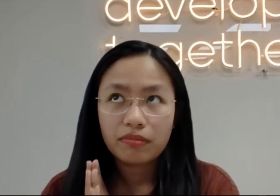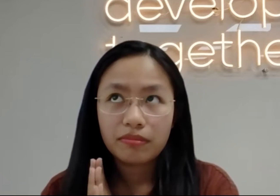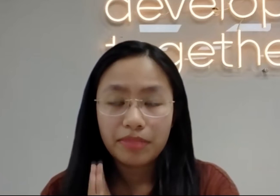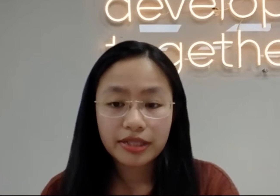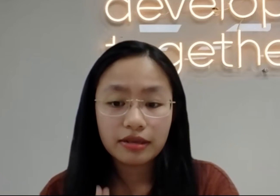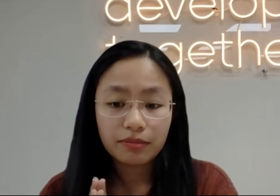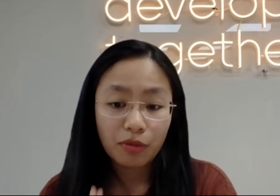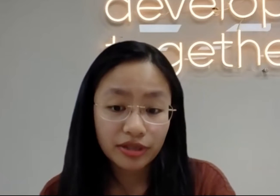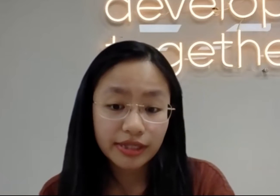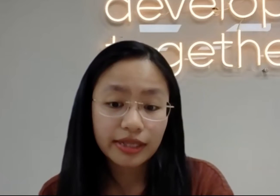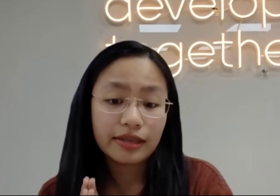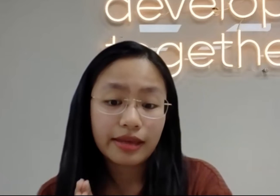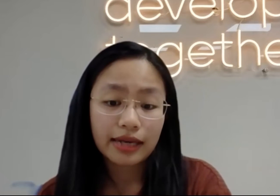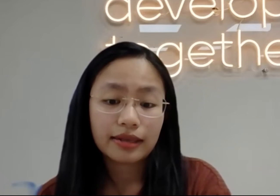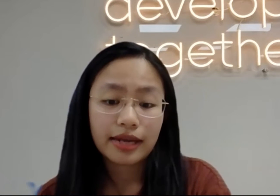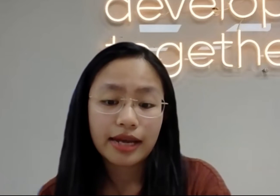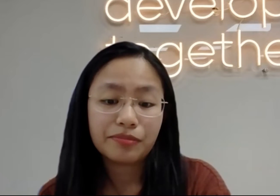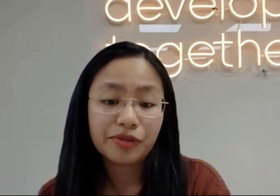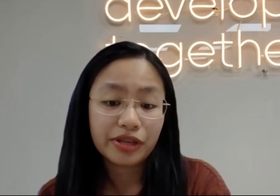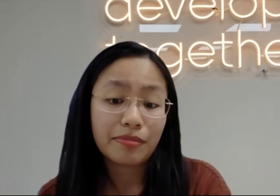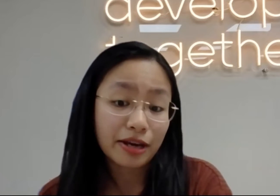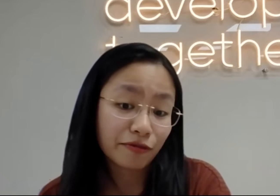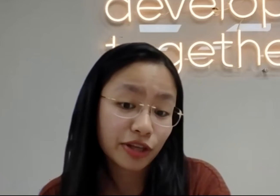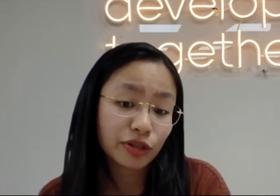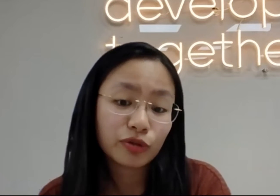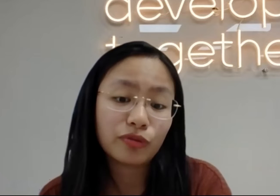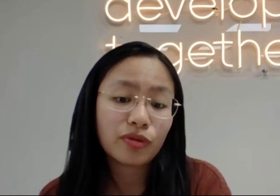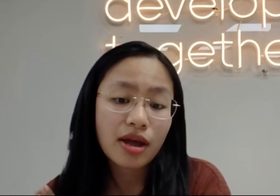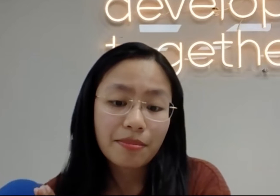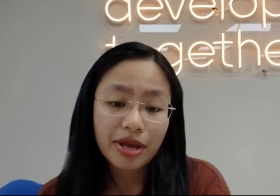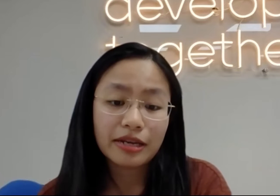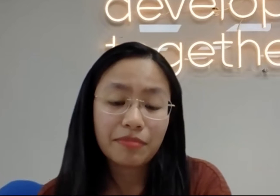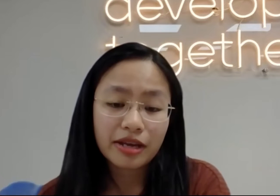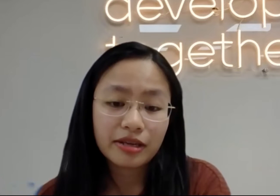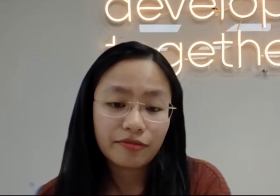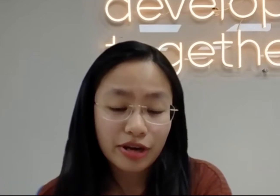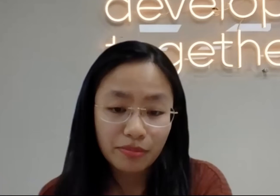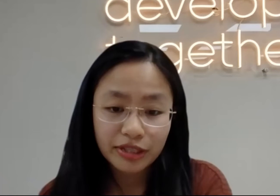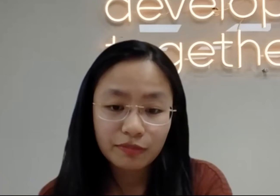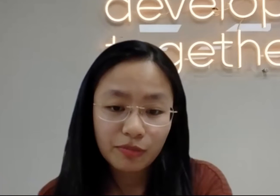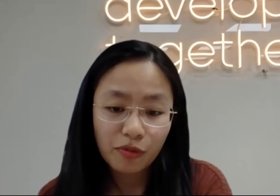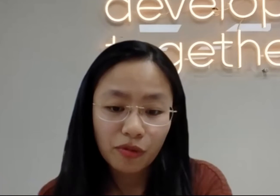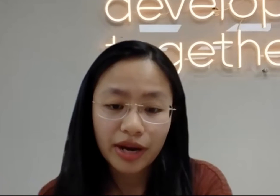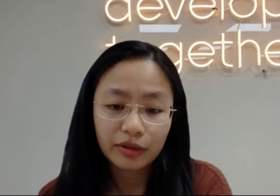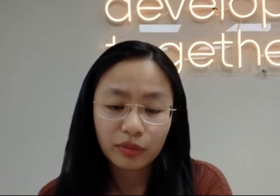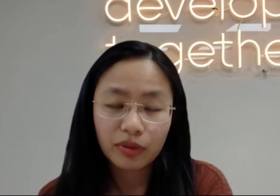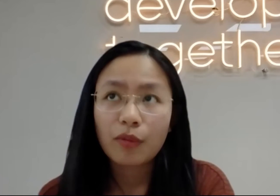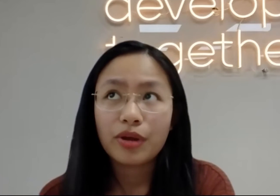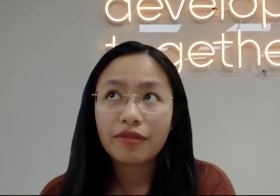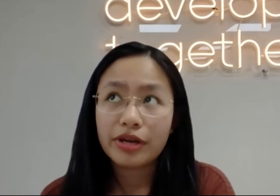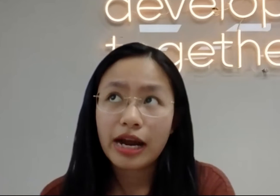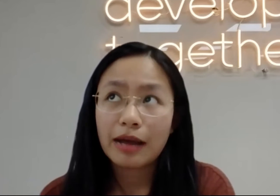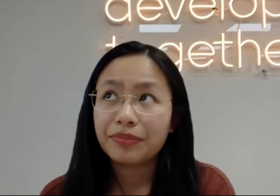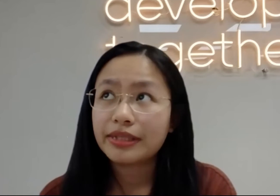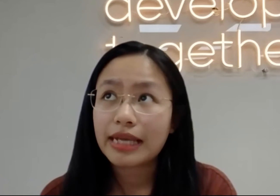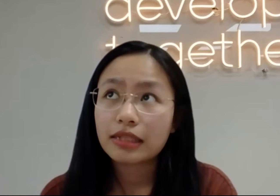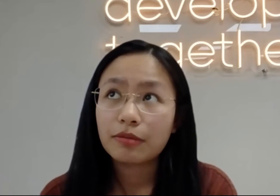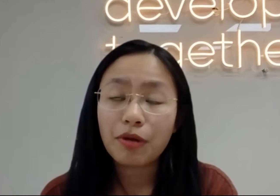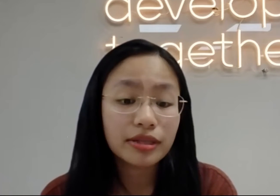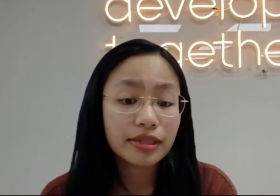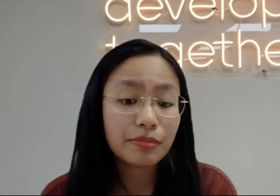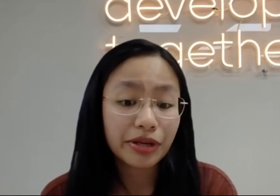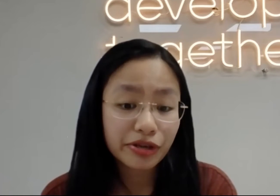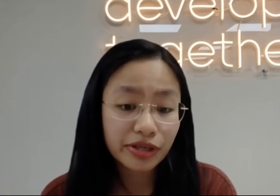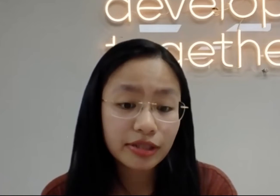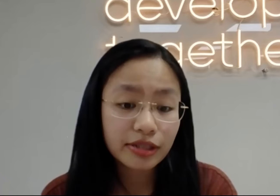develop better policy that can bring the benefit to many Vietnamese people. And we are very happy that